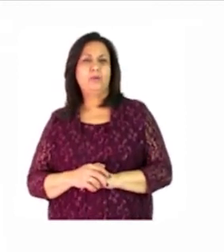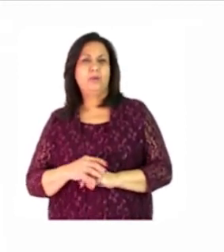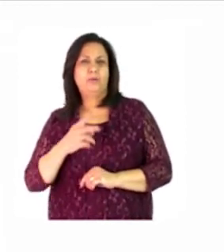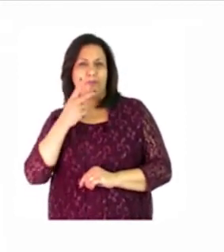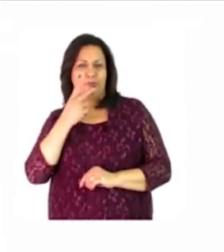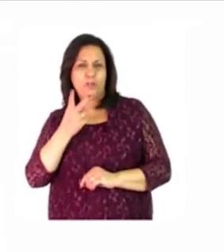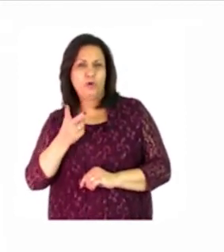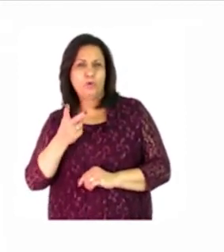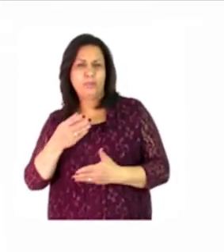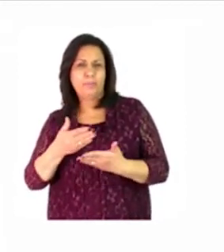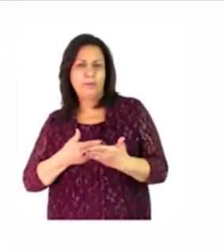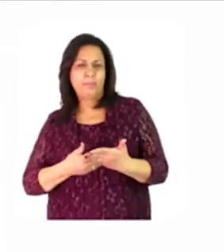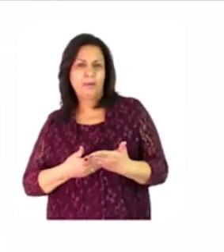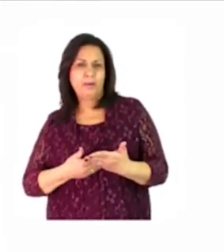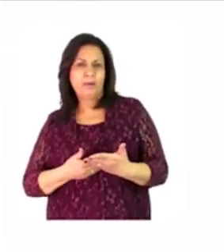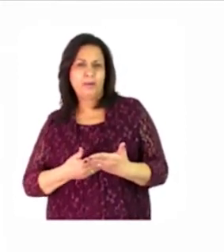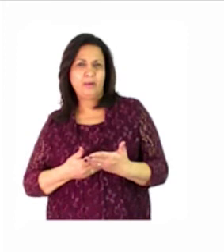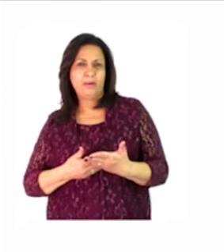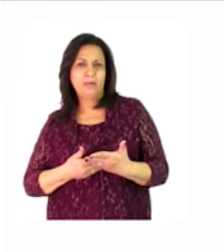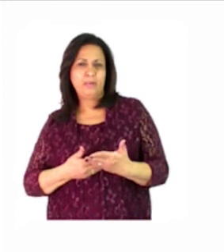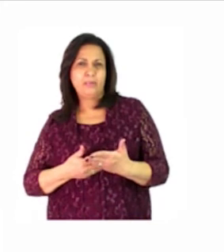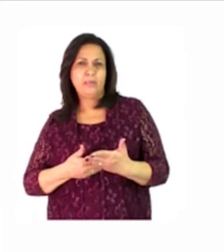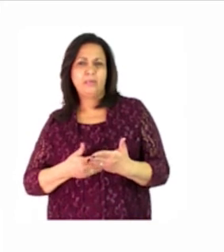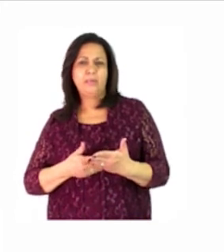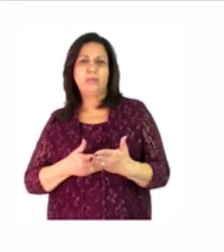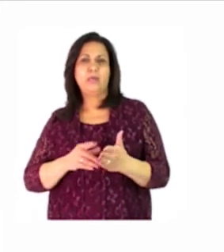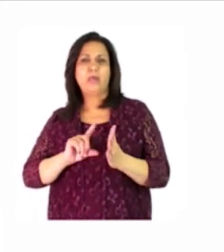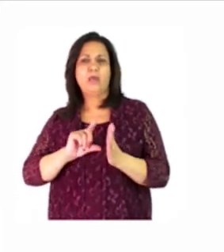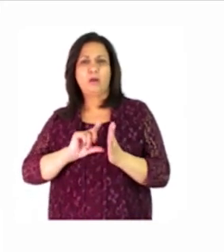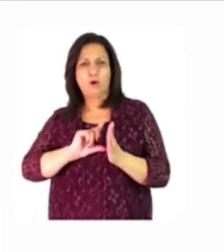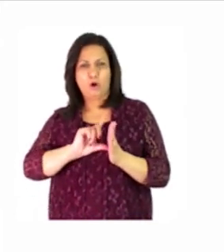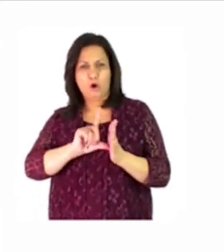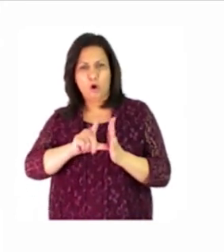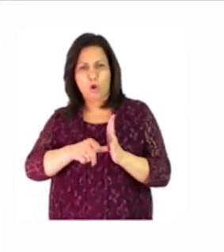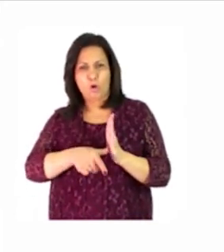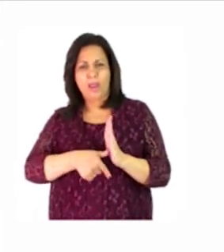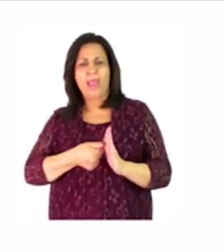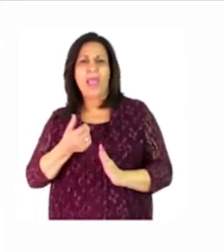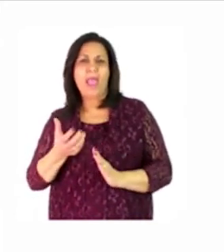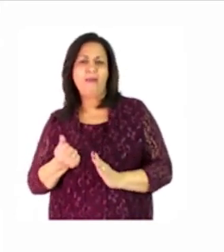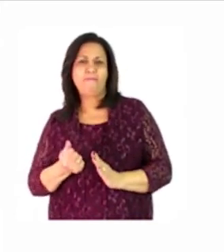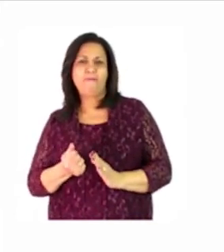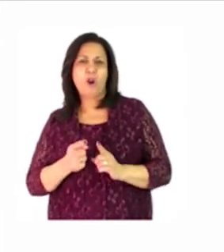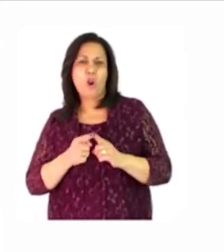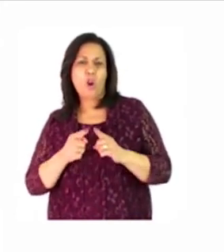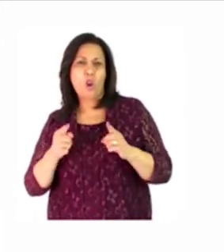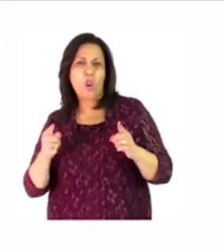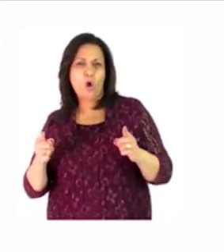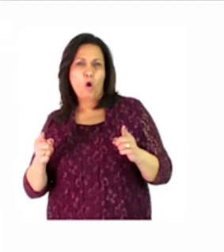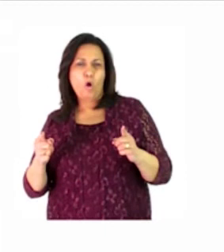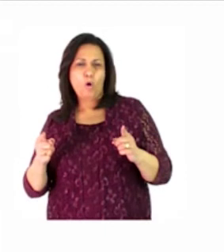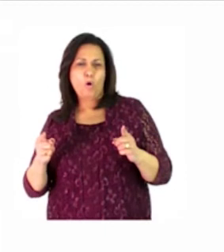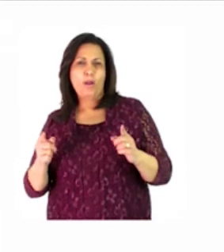at the worksheet, a clock has one long hand, and that